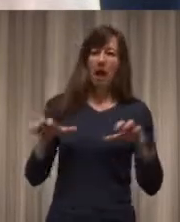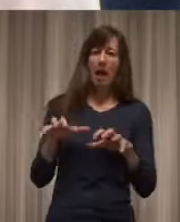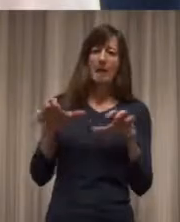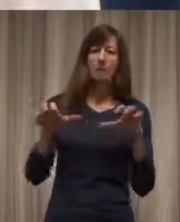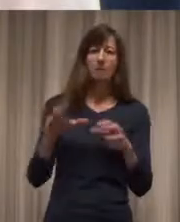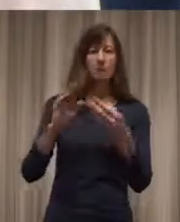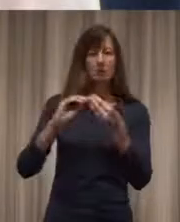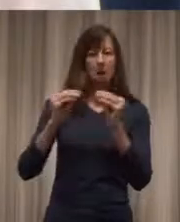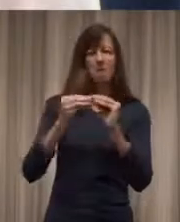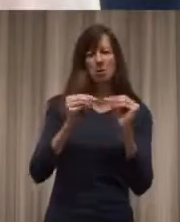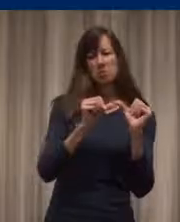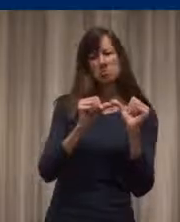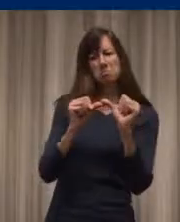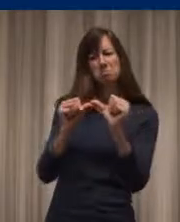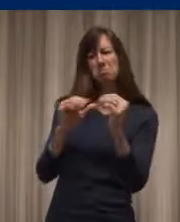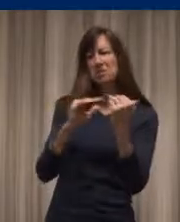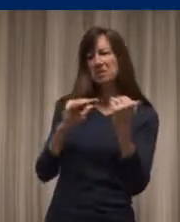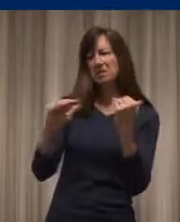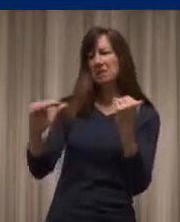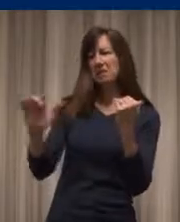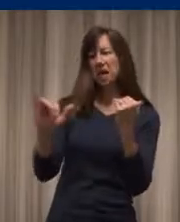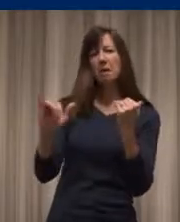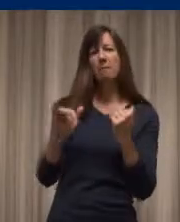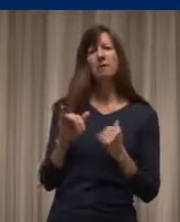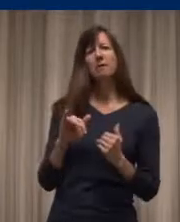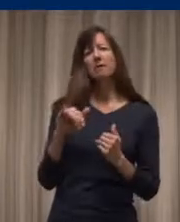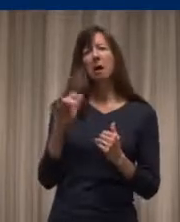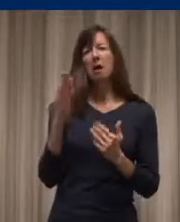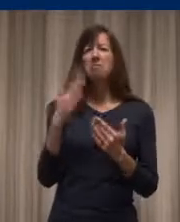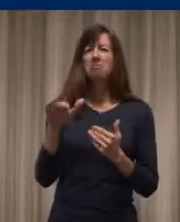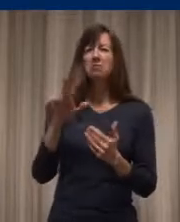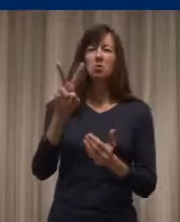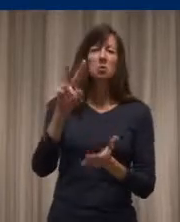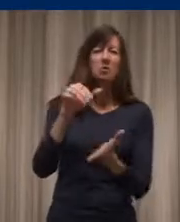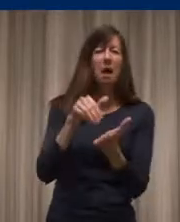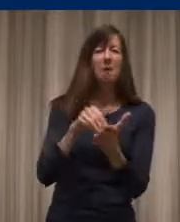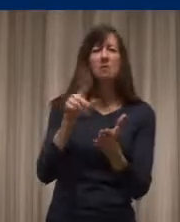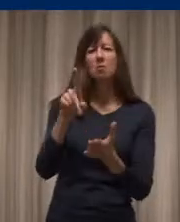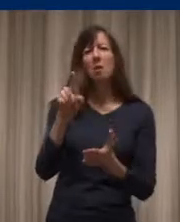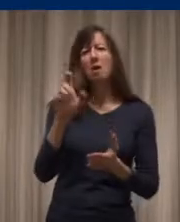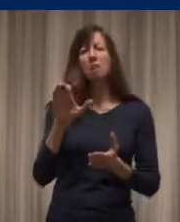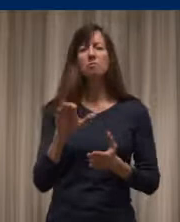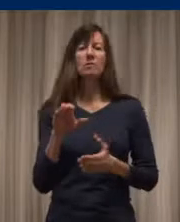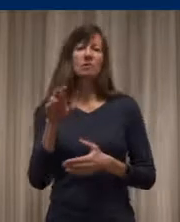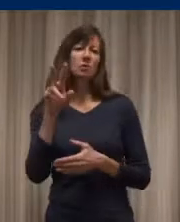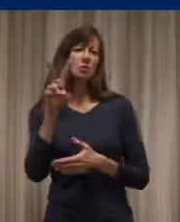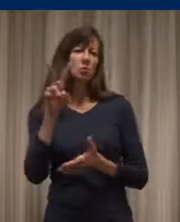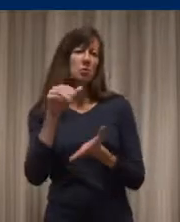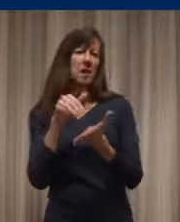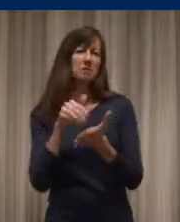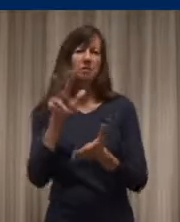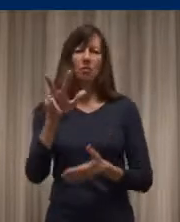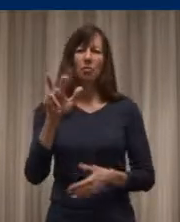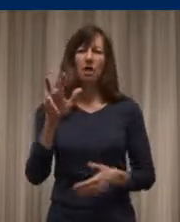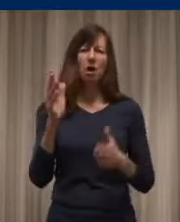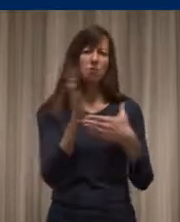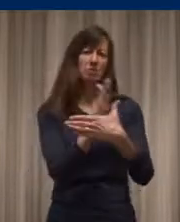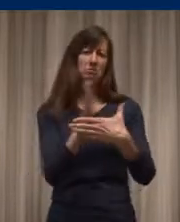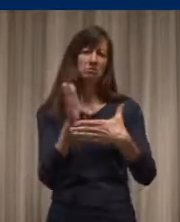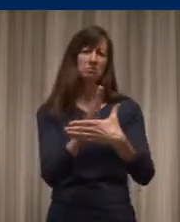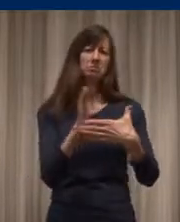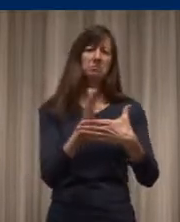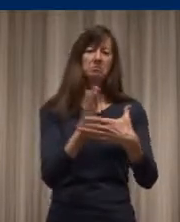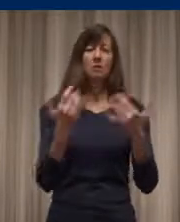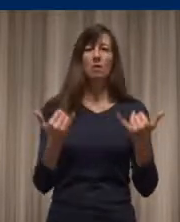so, right around 2,100 to 2,300, somewhere in that range, total active cases. Right now, we are